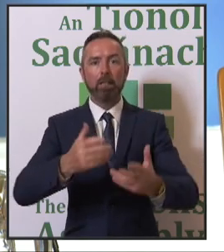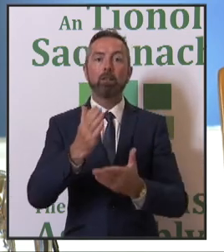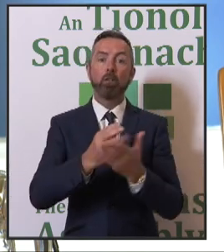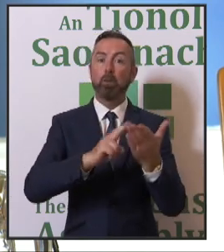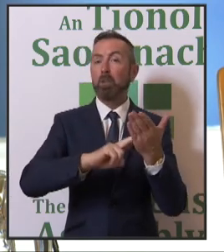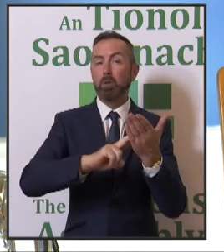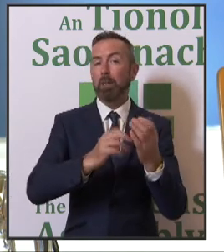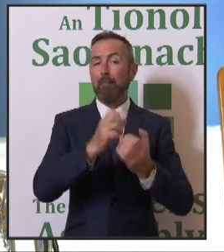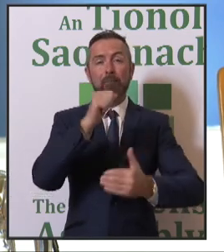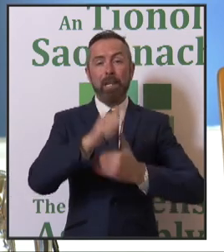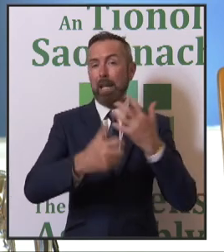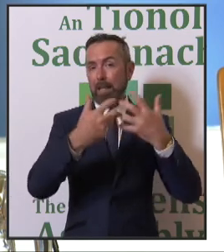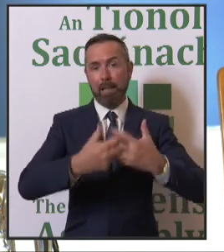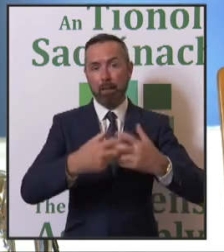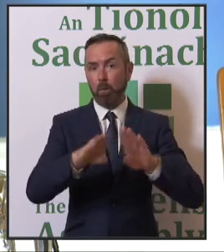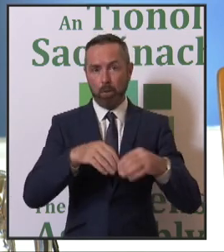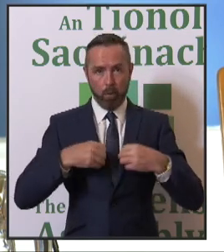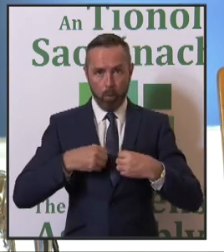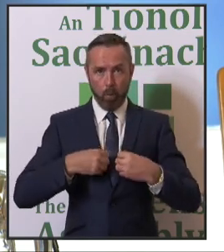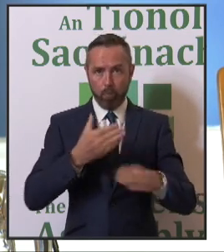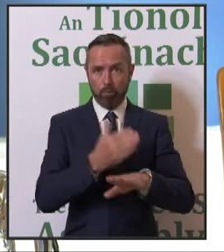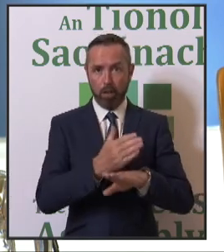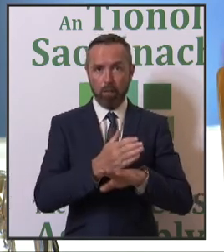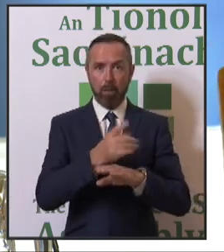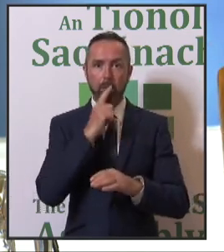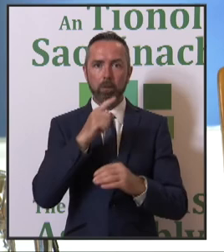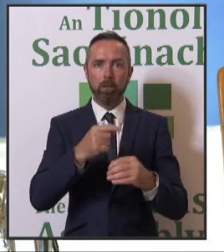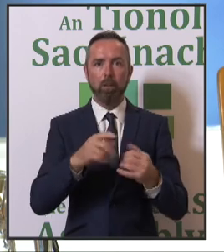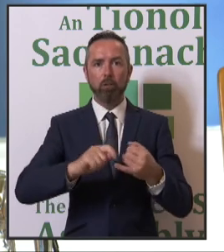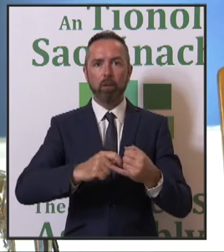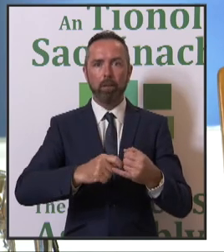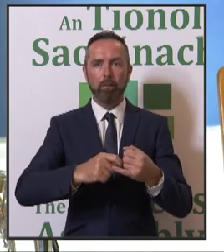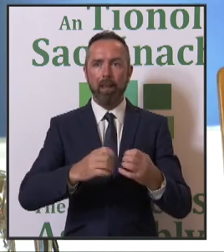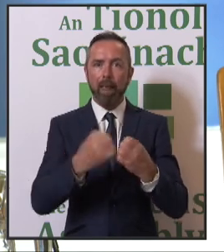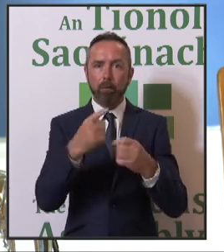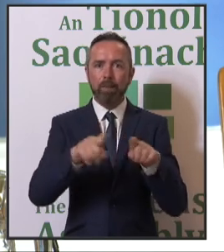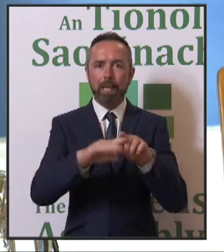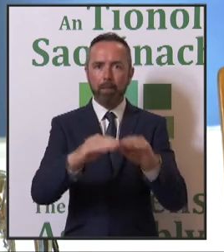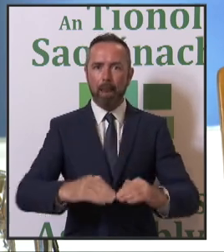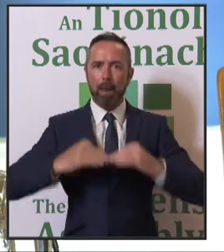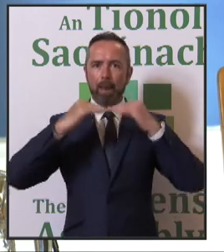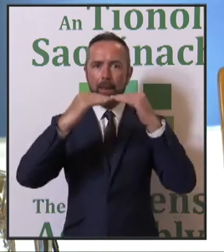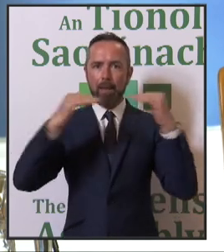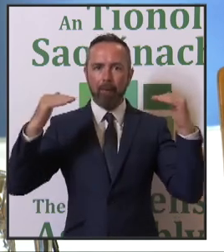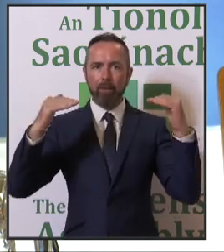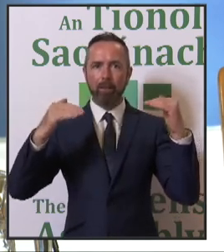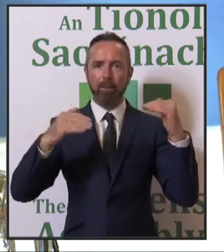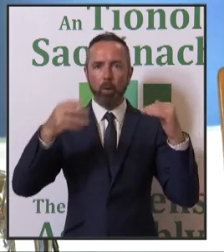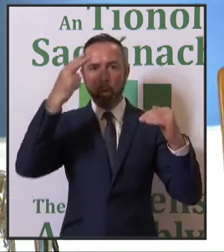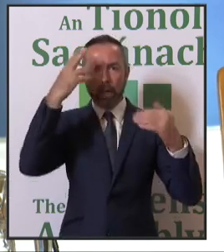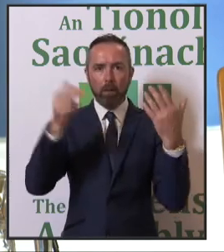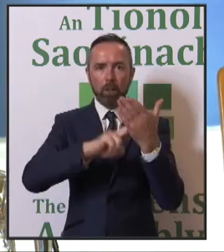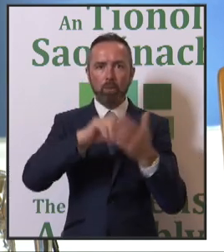technology every day of the week in our day job, etc. But it was to bring everybody to the same level that we could understand the use of Zoom and